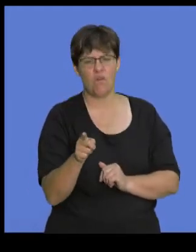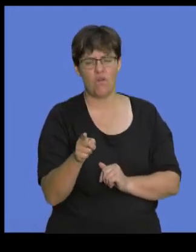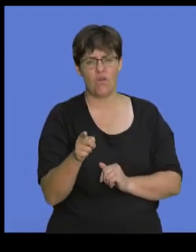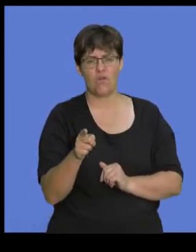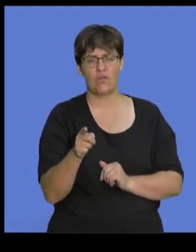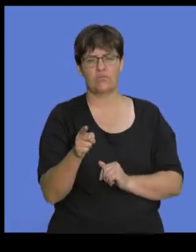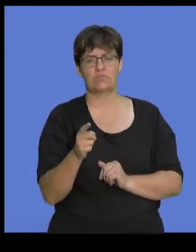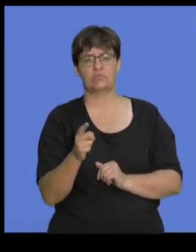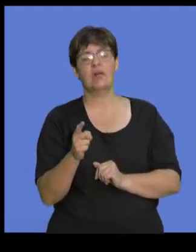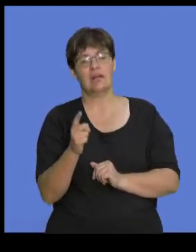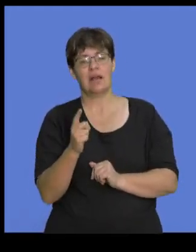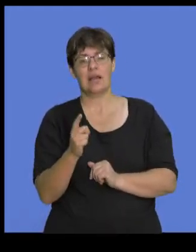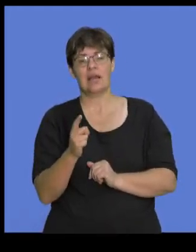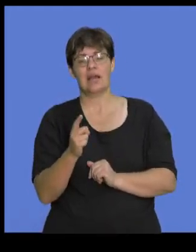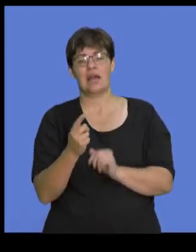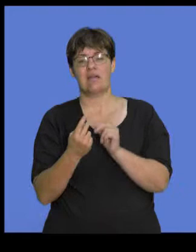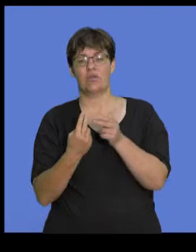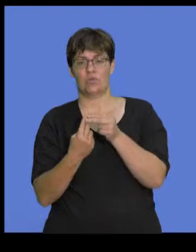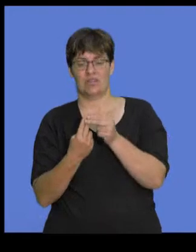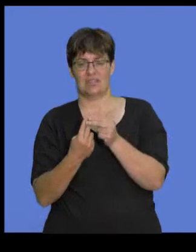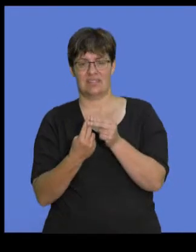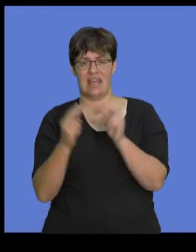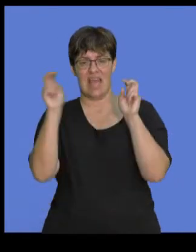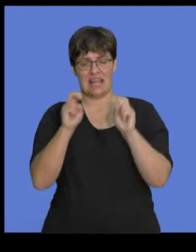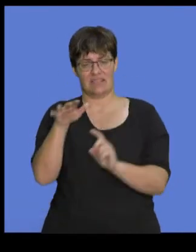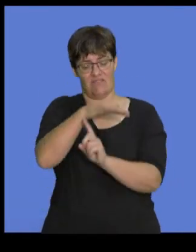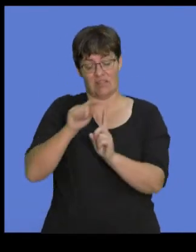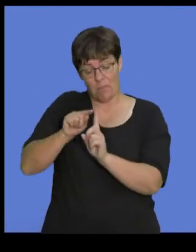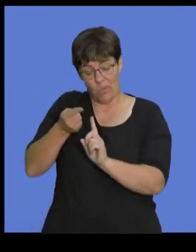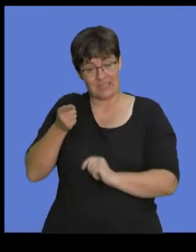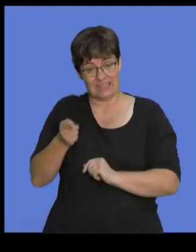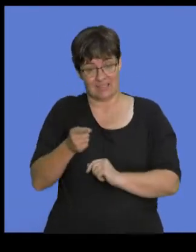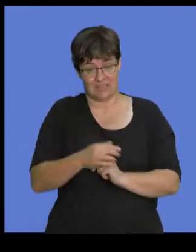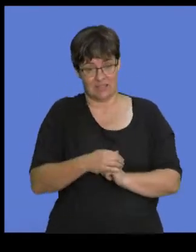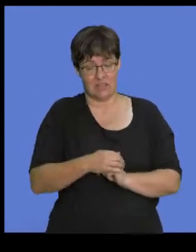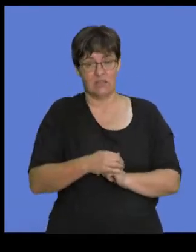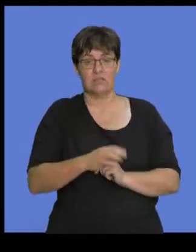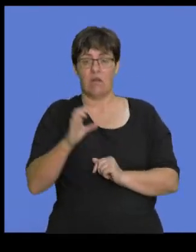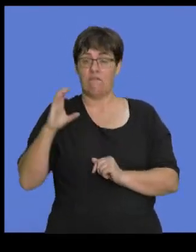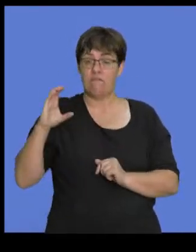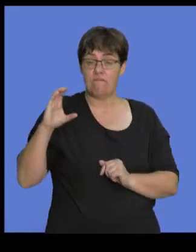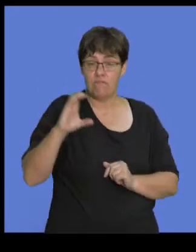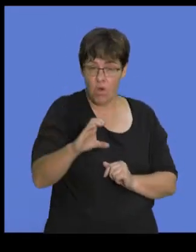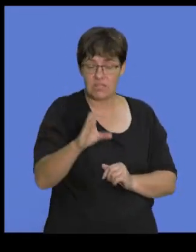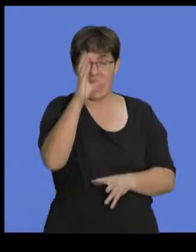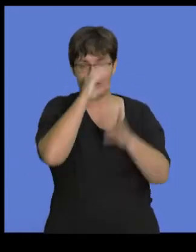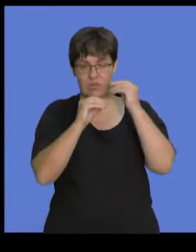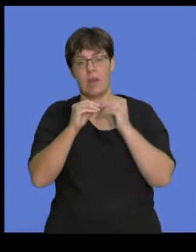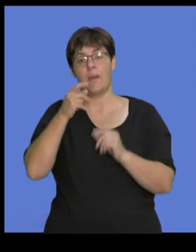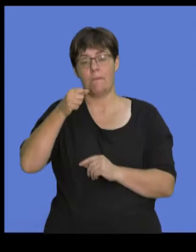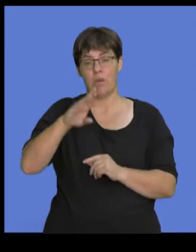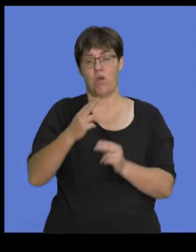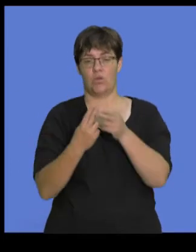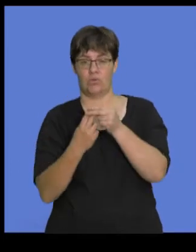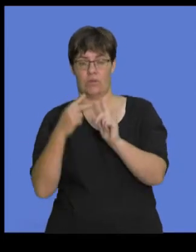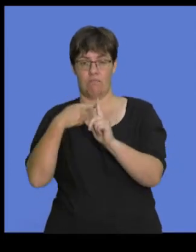the unit. This is the symbol of the unit of electric field at a point, which is the force experienced per unit